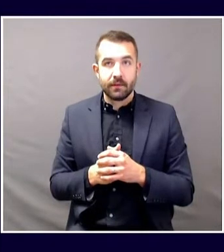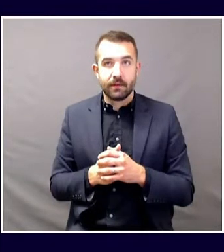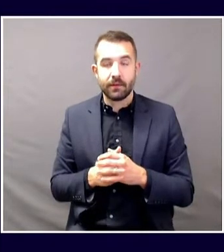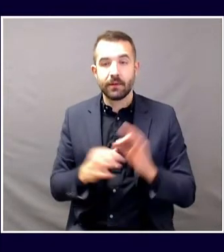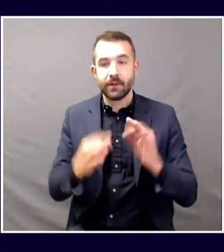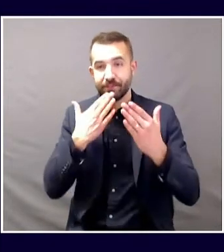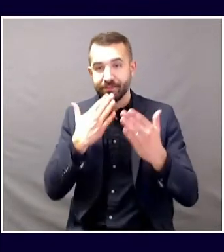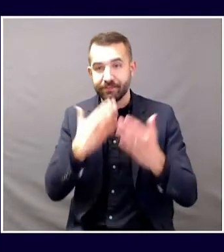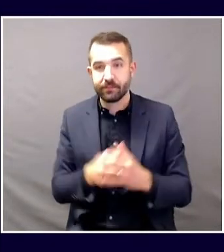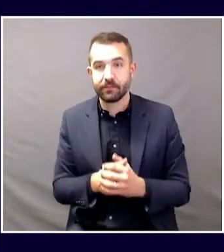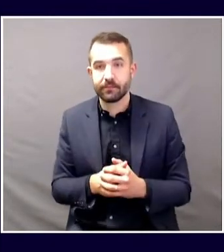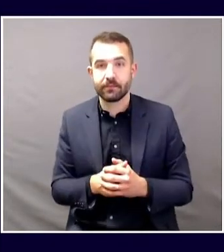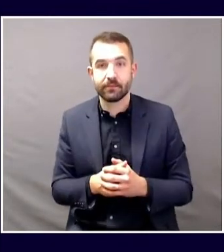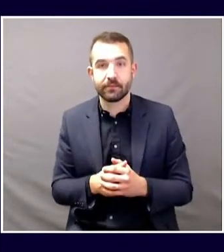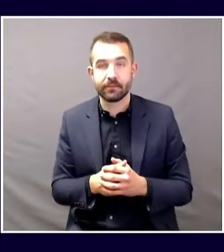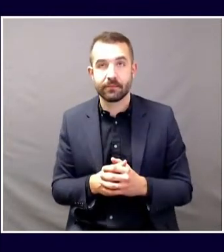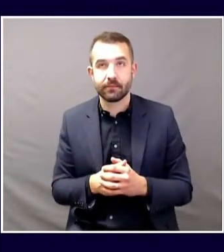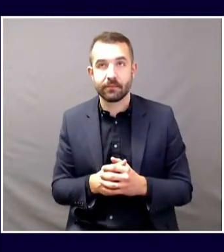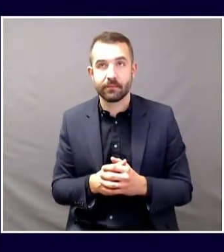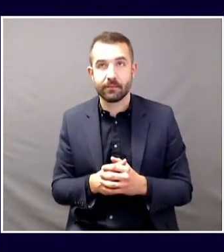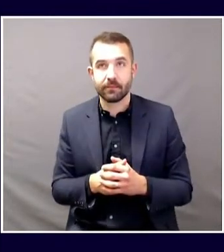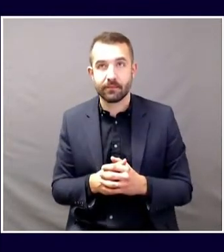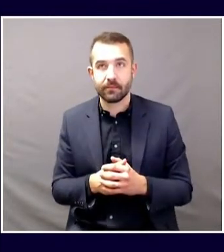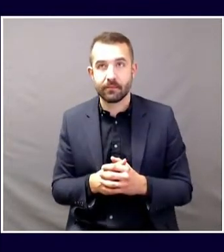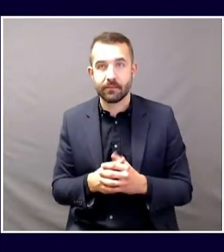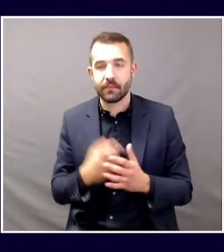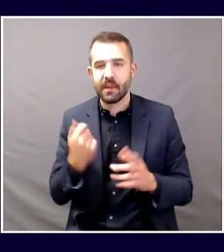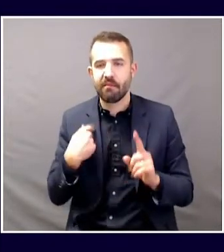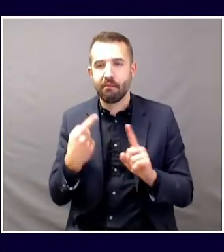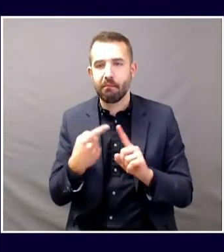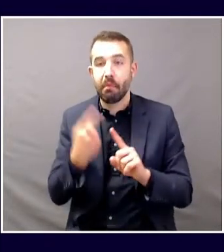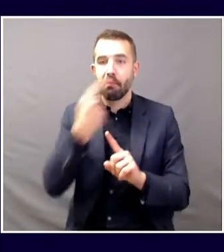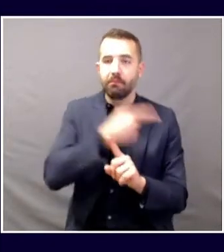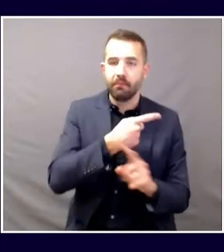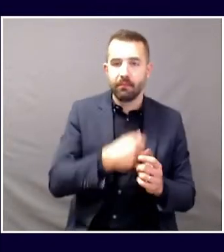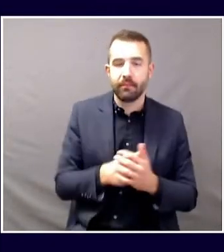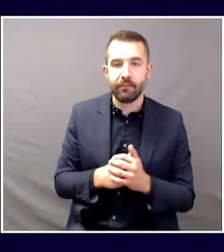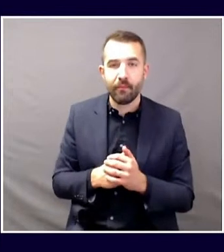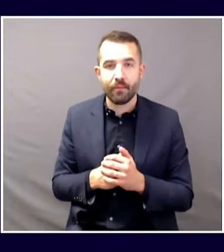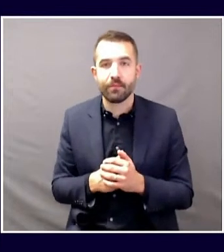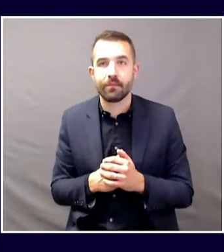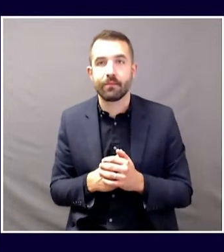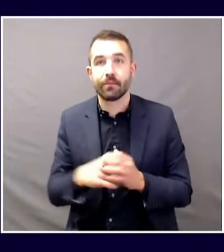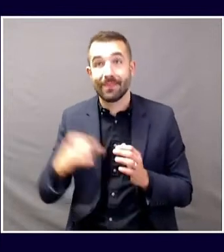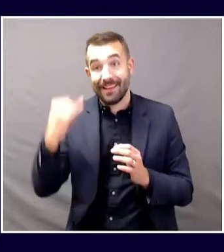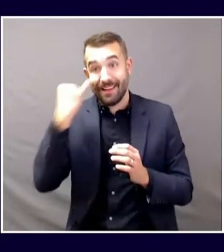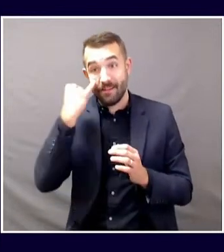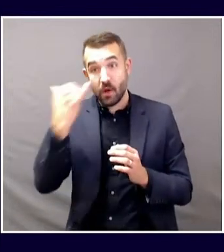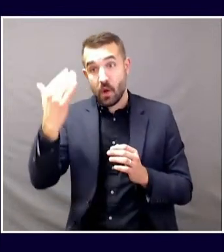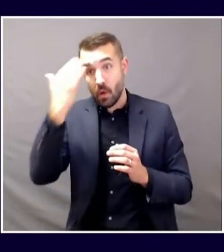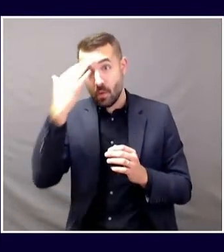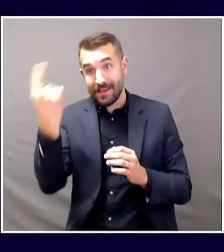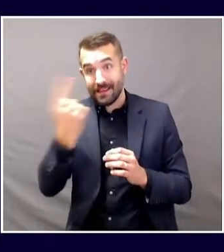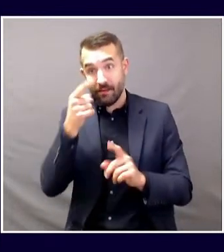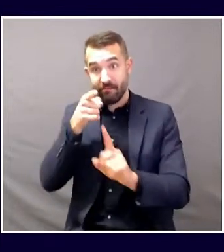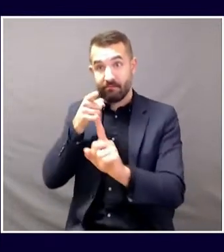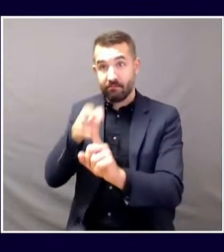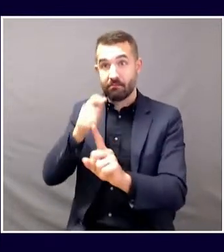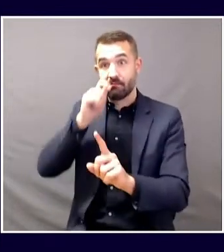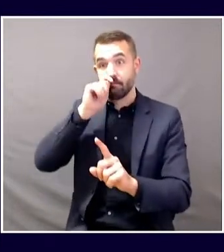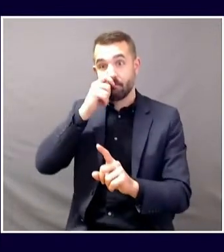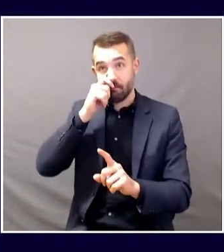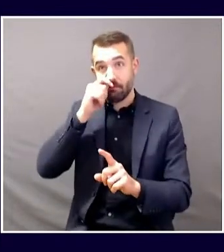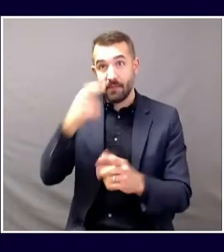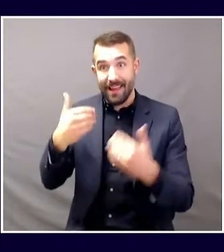that. On a slightly different topic, if you do know somebody that has tested positive for COVID and maybe they were in